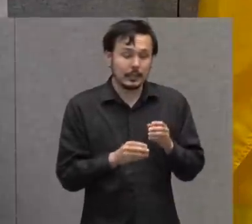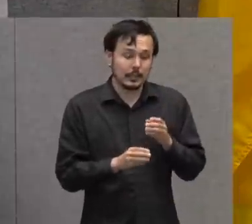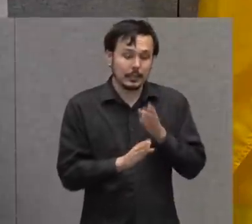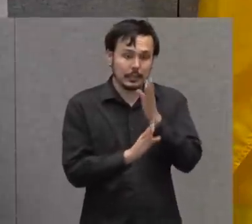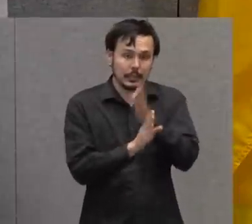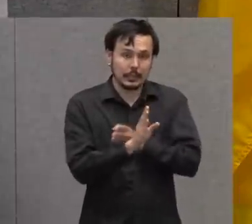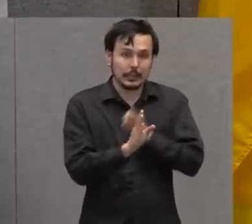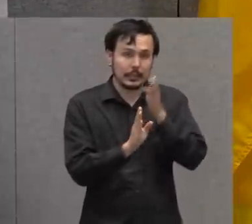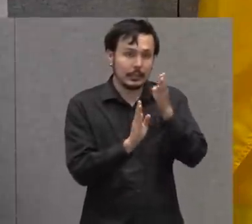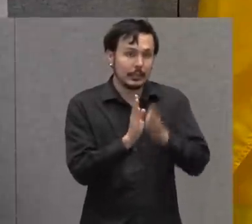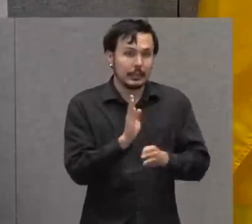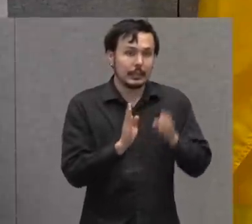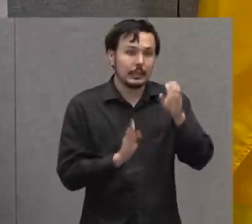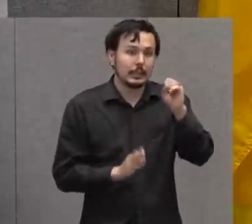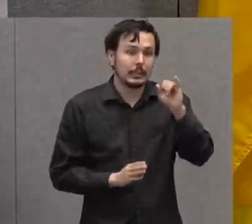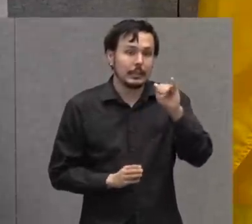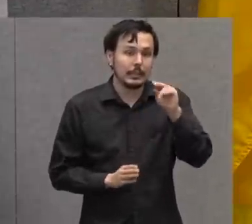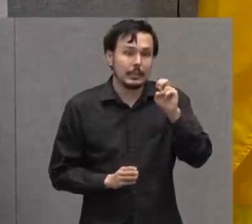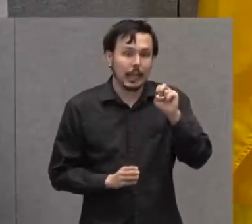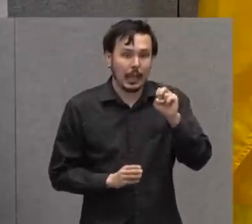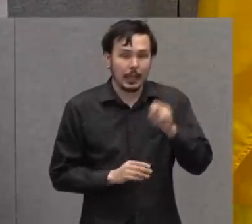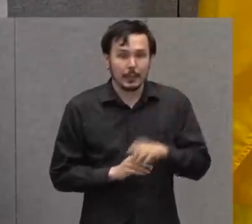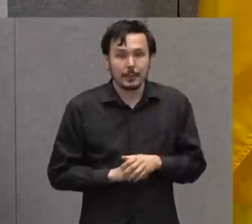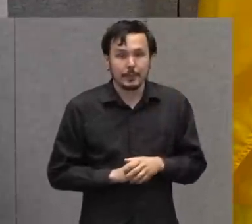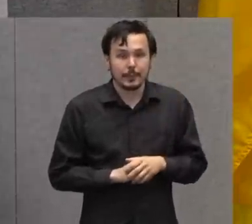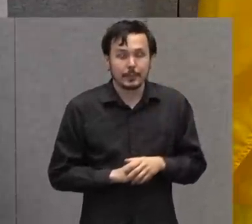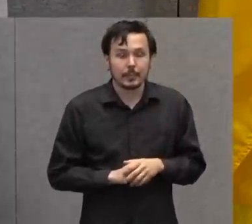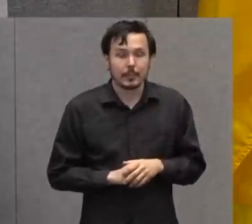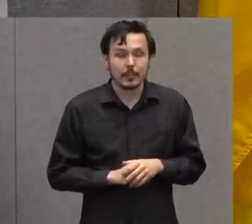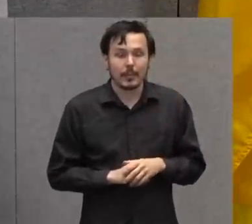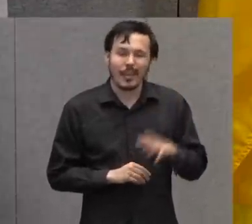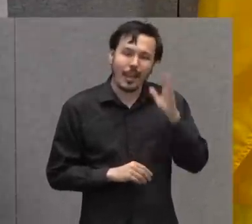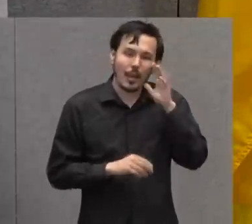and I'm going to put in parentheses, the left,